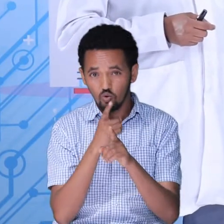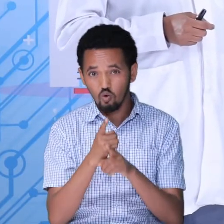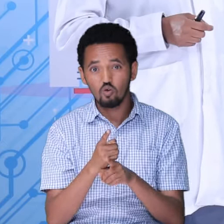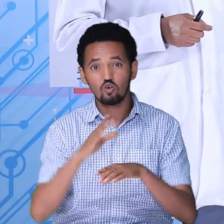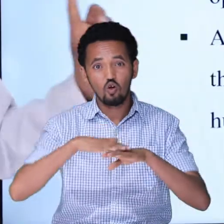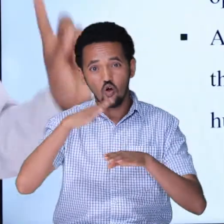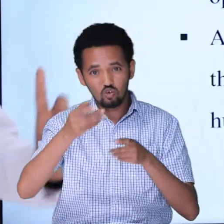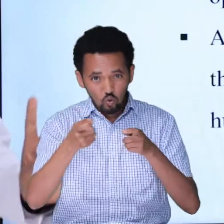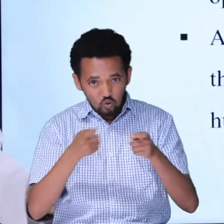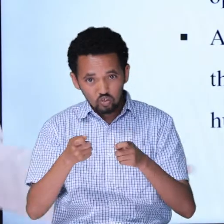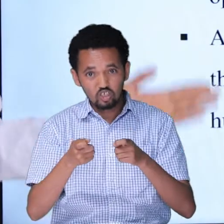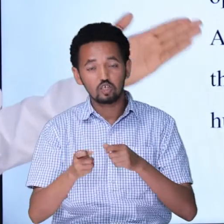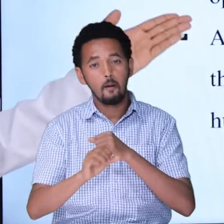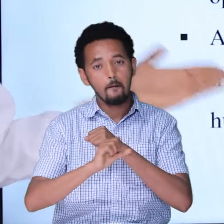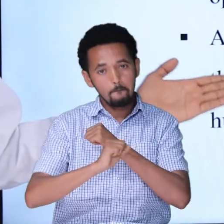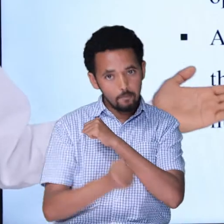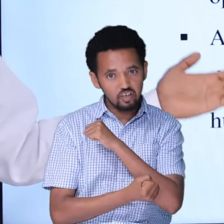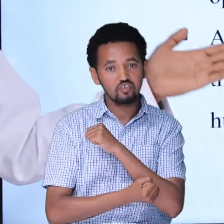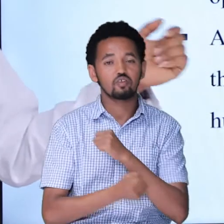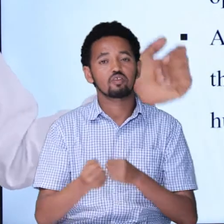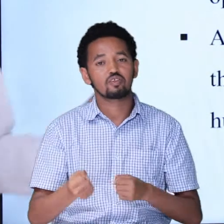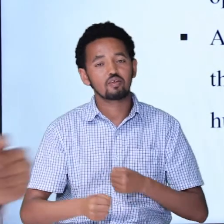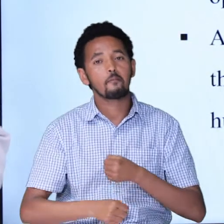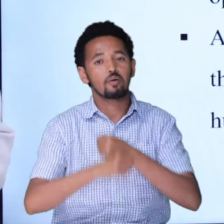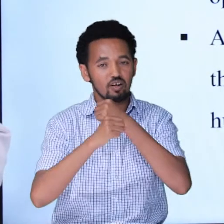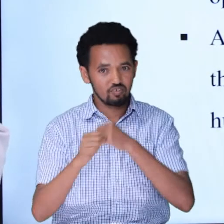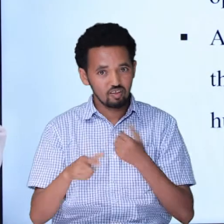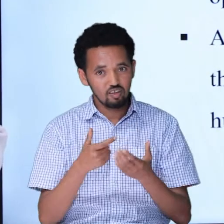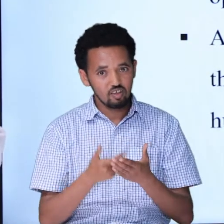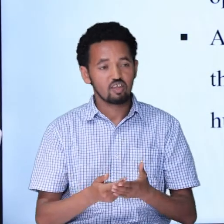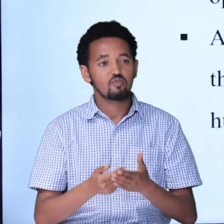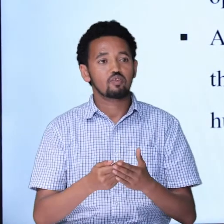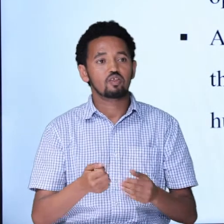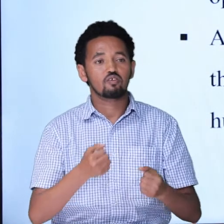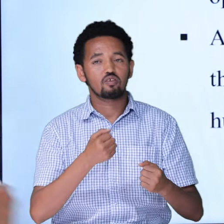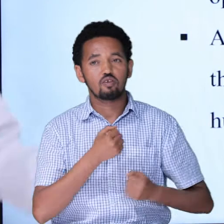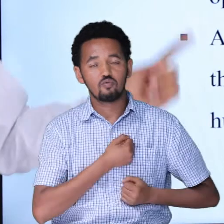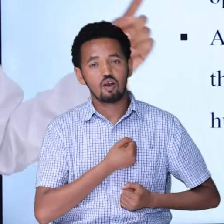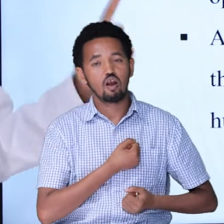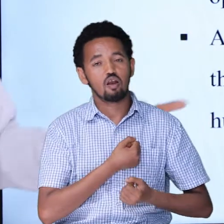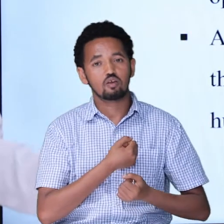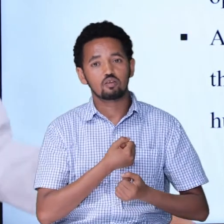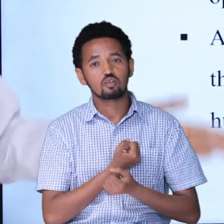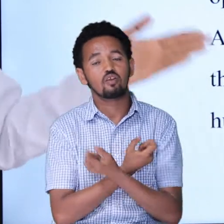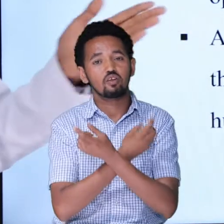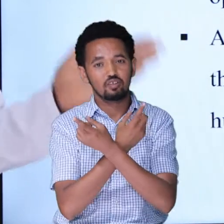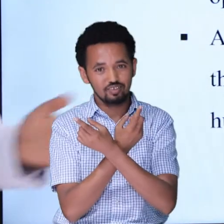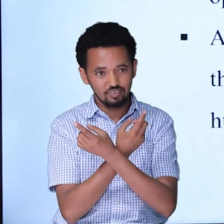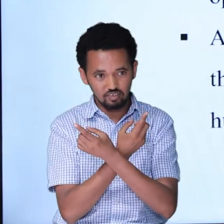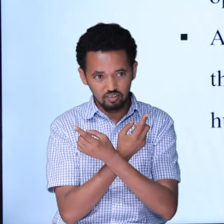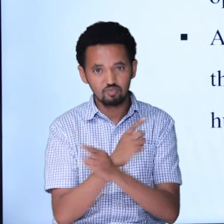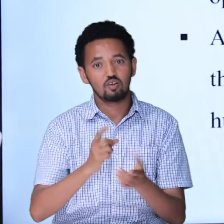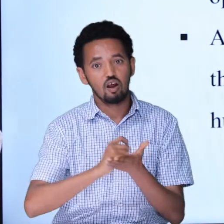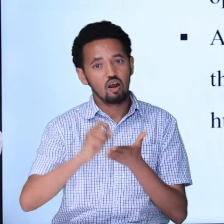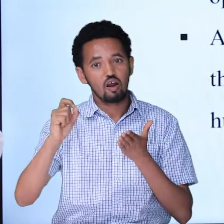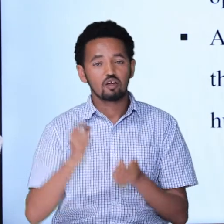on a constitutional basis. They suppressed civil rights, democratic rights, and